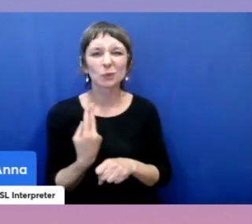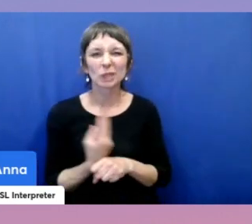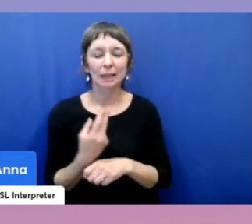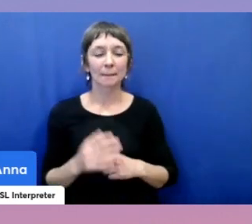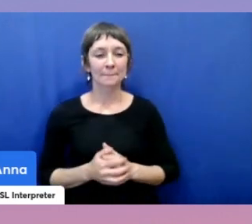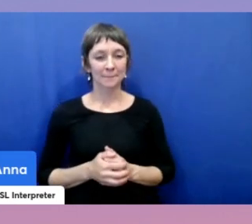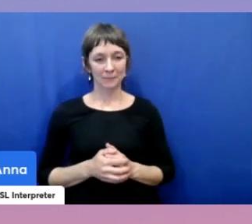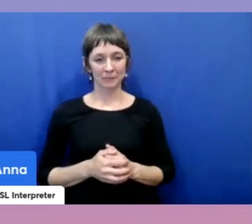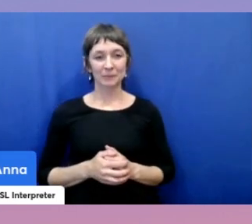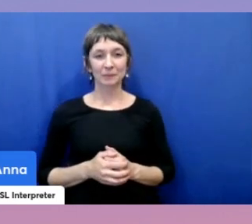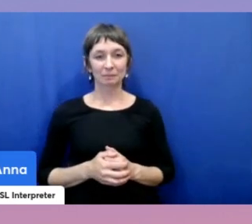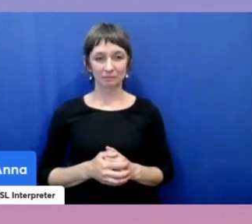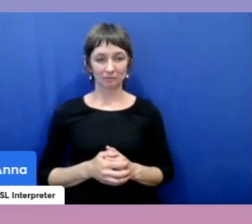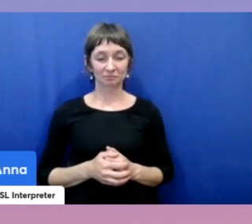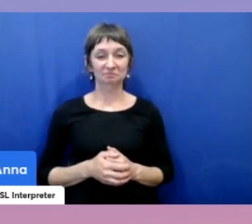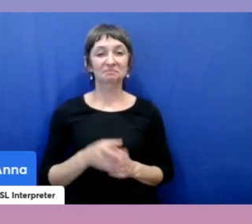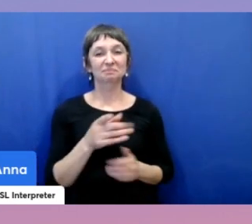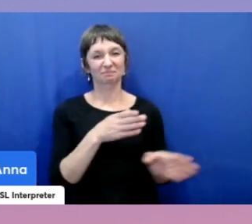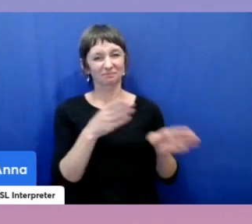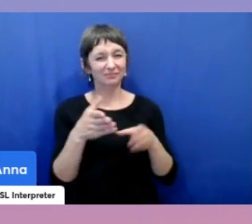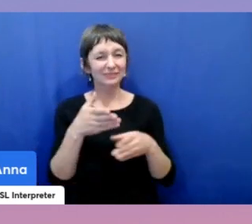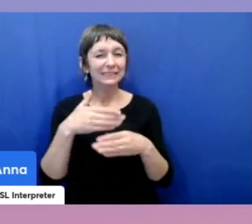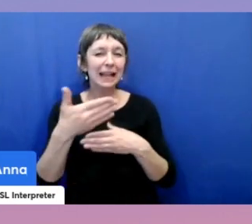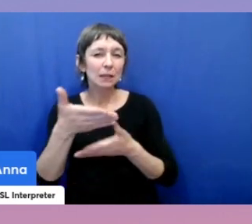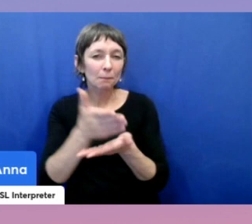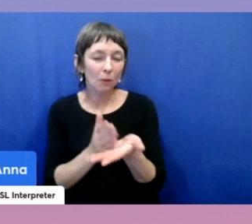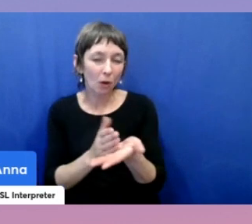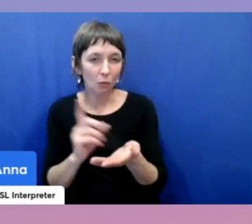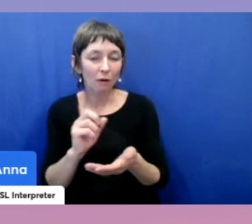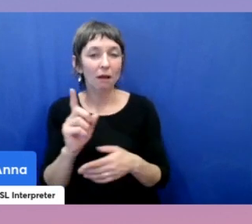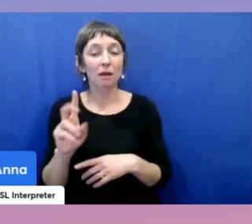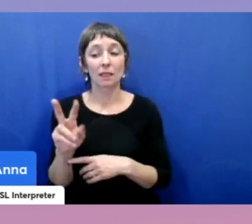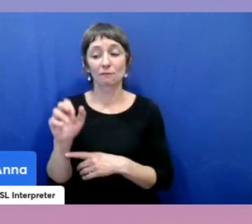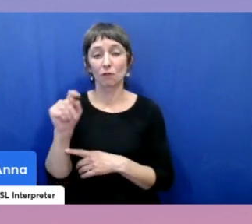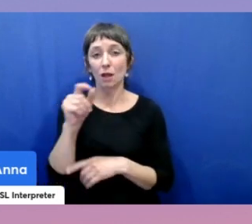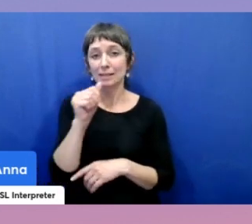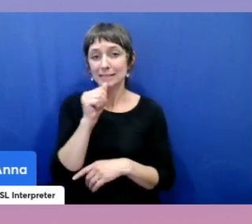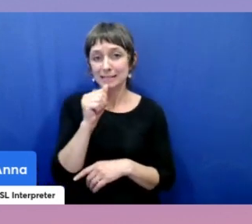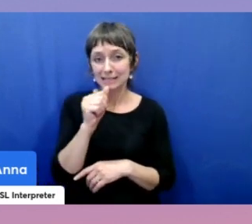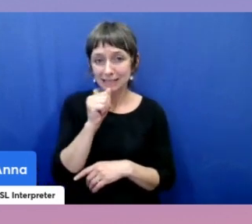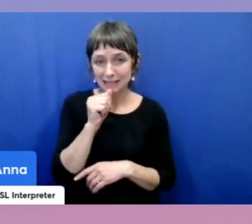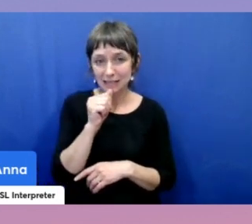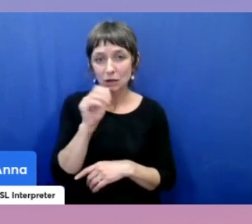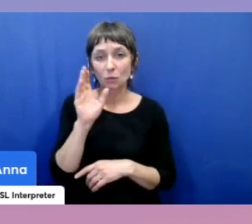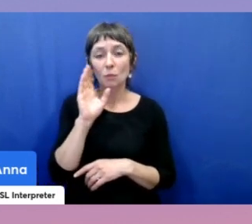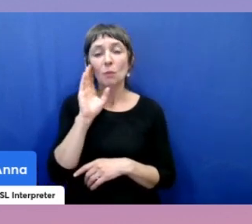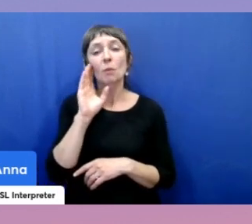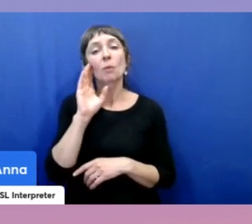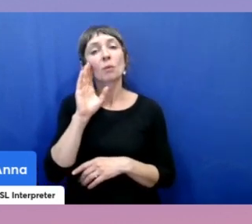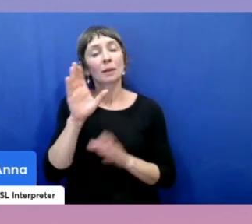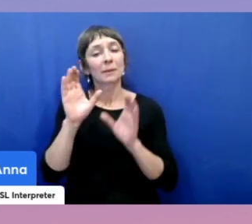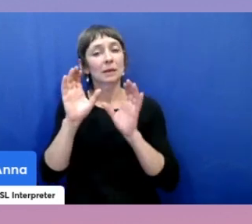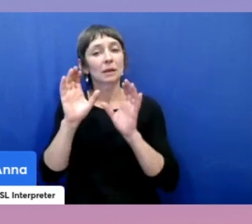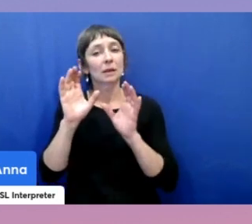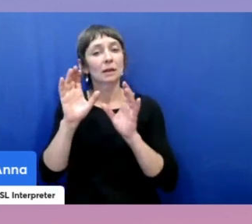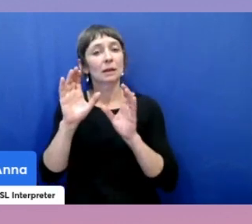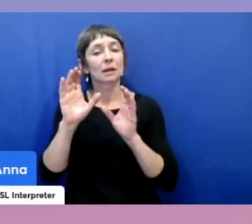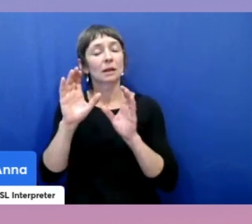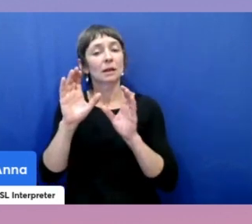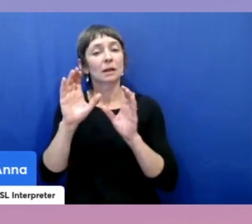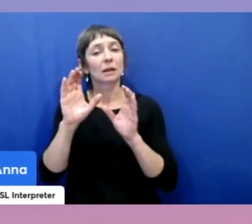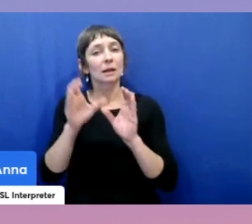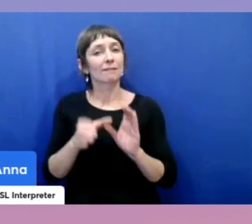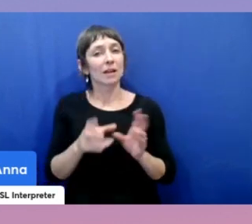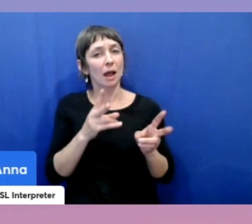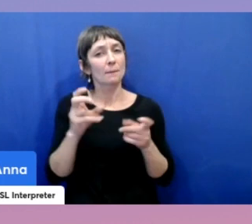And this is the next part where the Vault secret will be generated into file config and pack it up into object